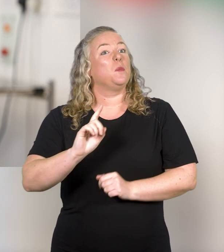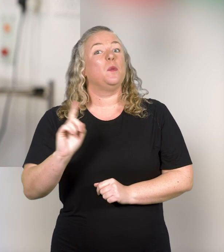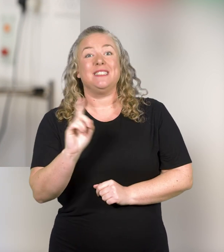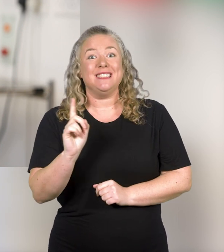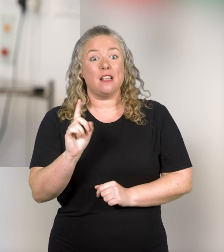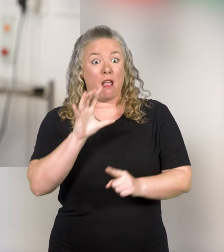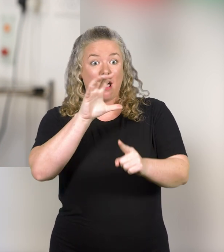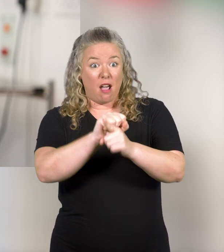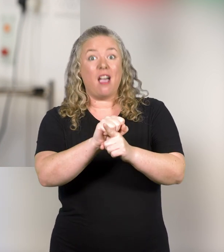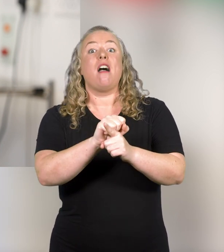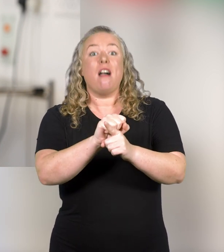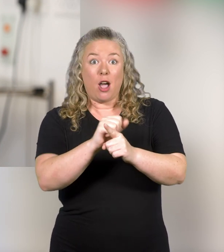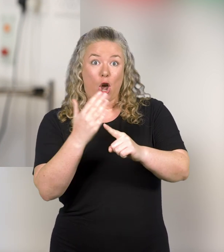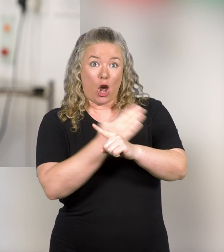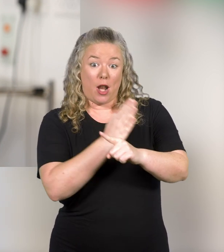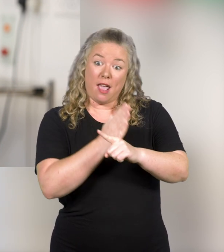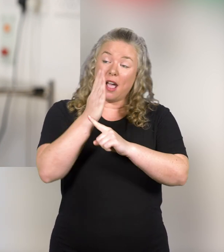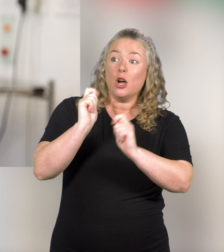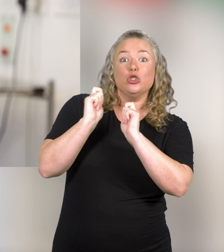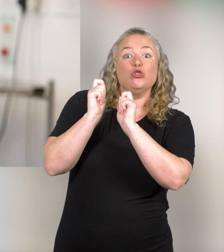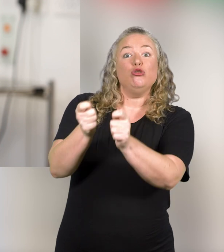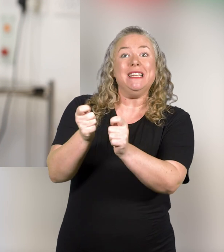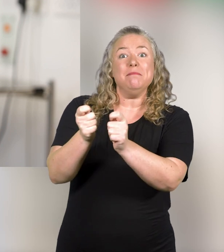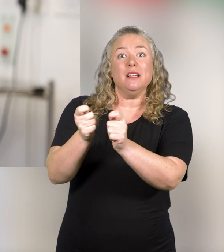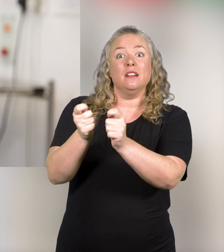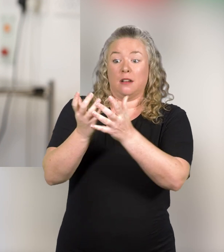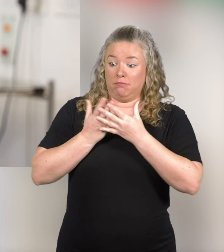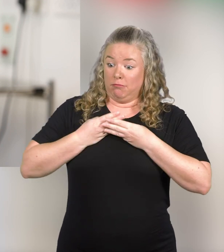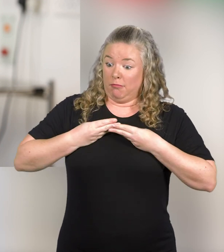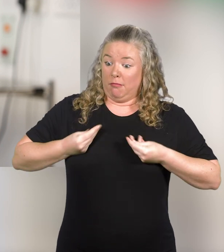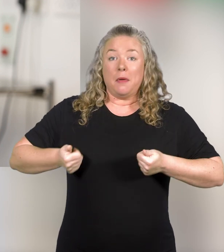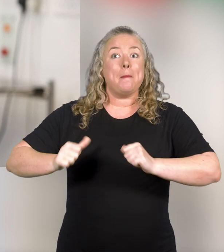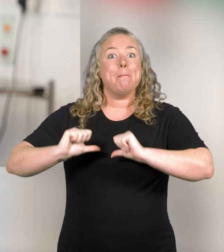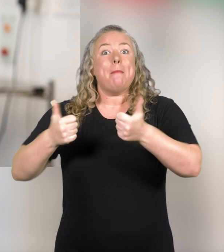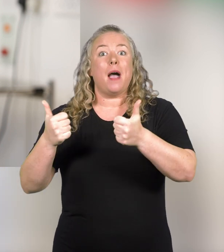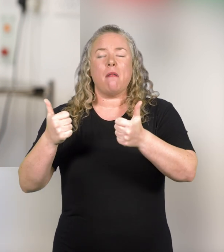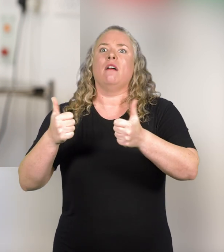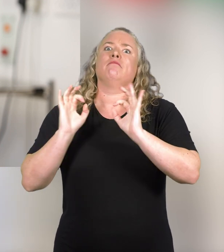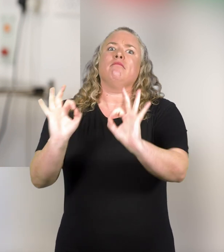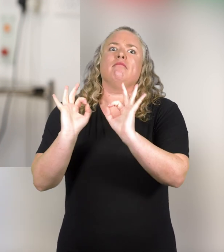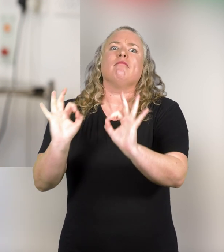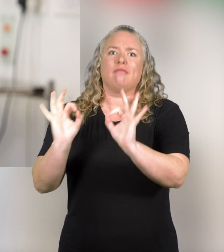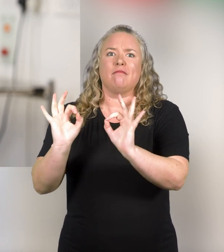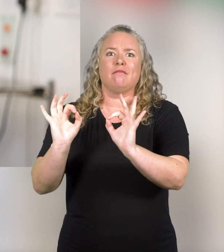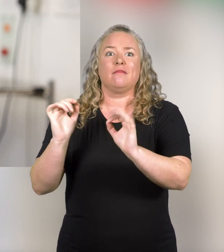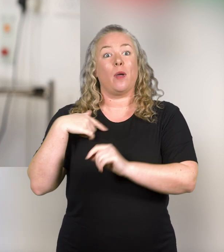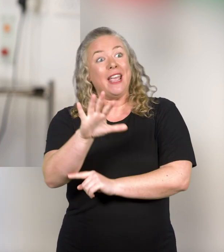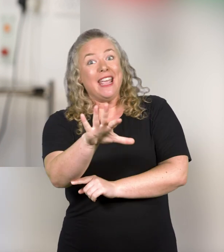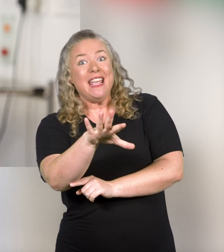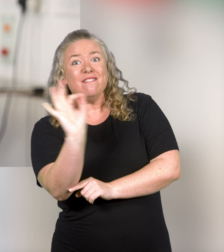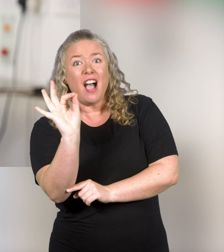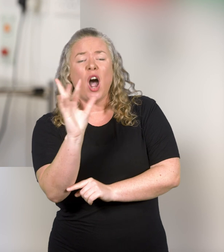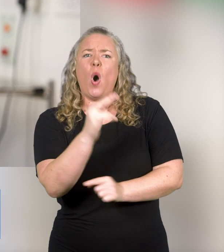those people have gone on to have treatment that's cured them of the lung cancer. And that's fantastic. So when we invite you for